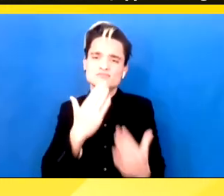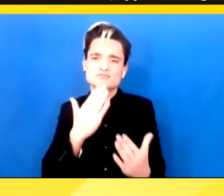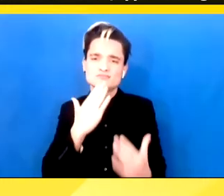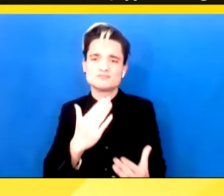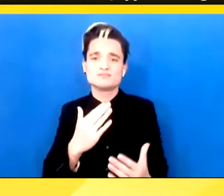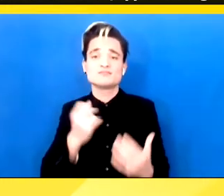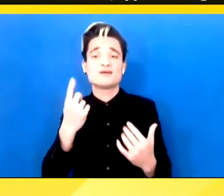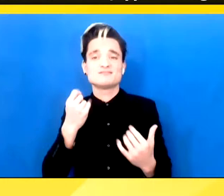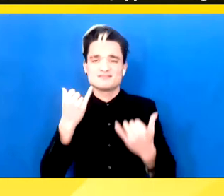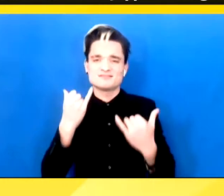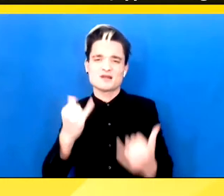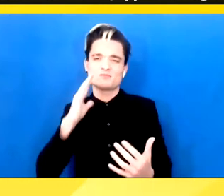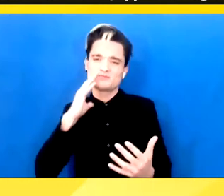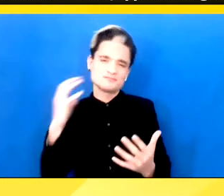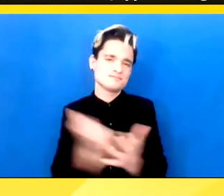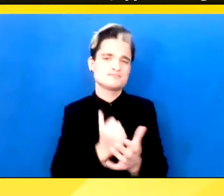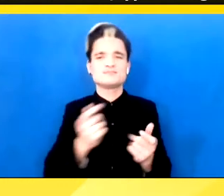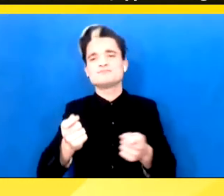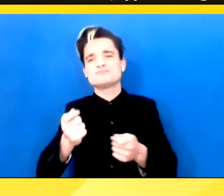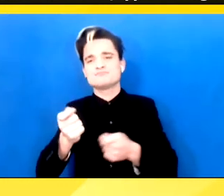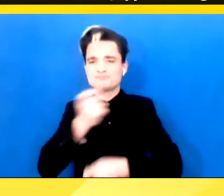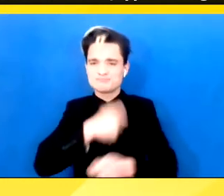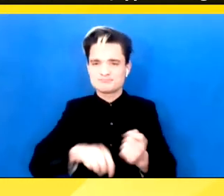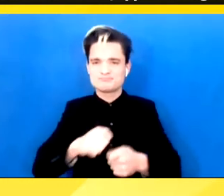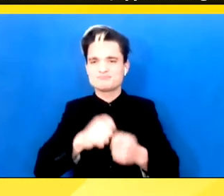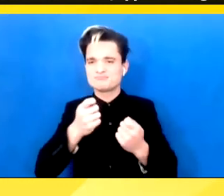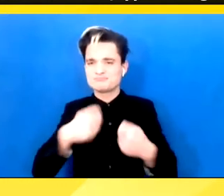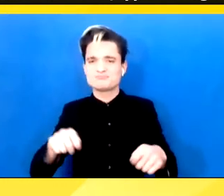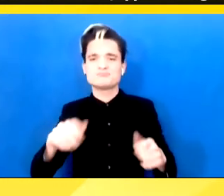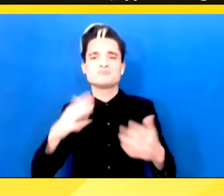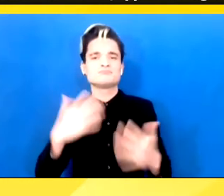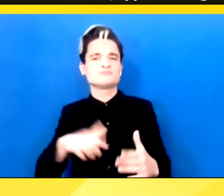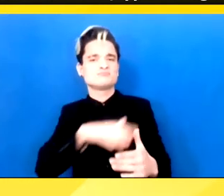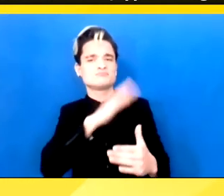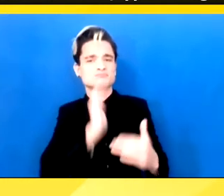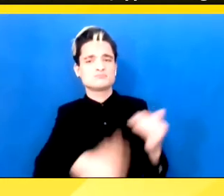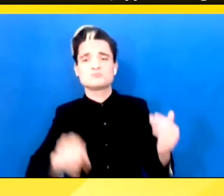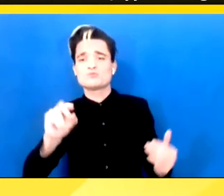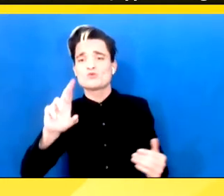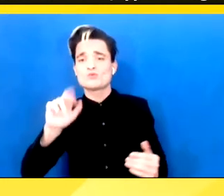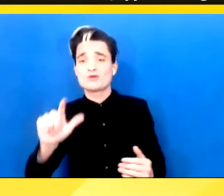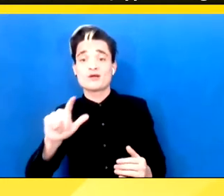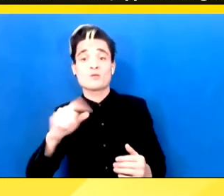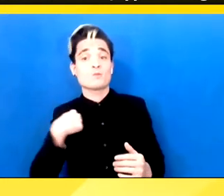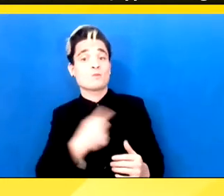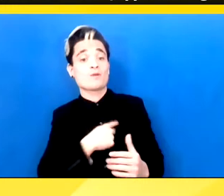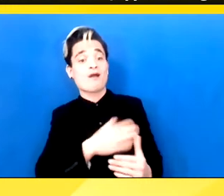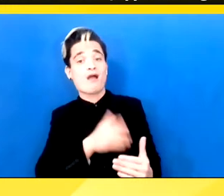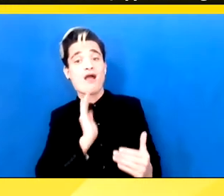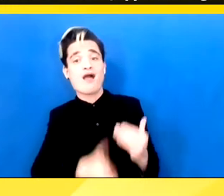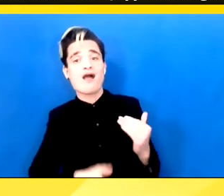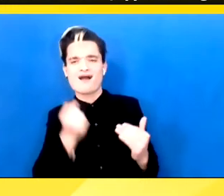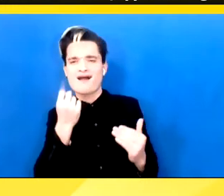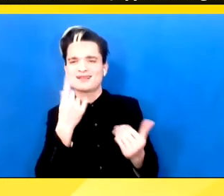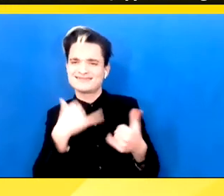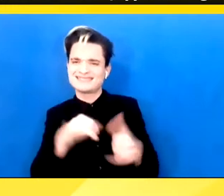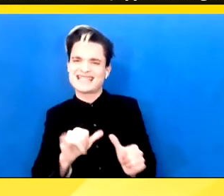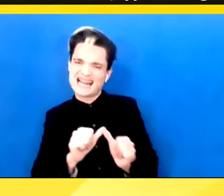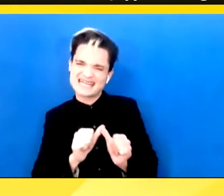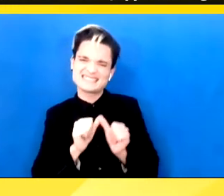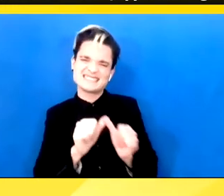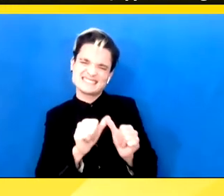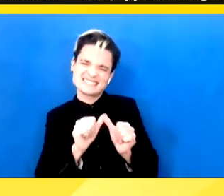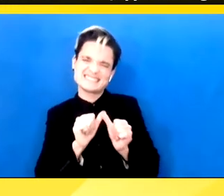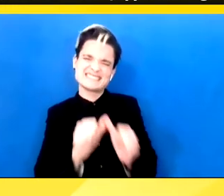this Moral Monday. It does not end our fight. And so all I can say now is forward together, not